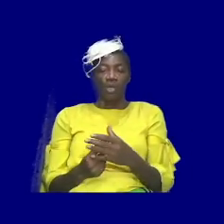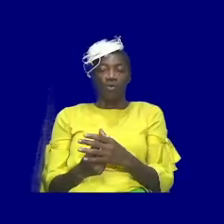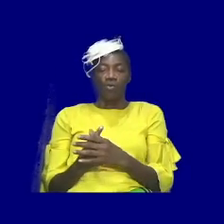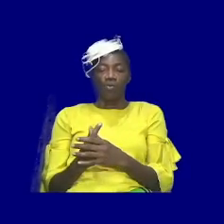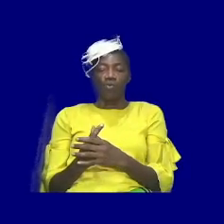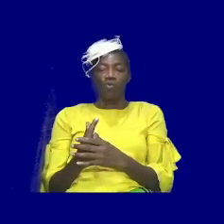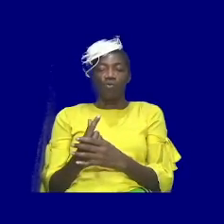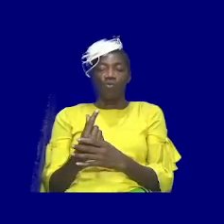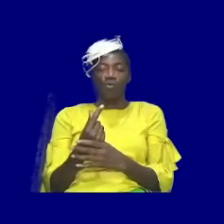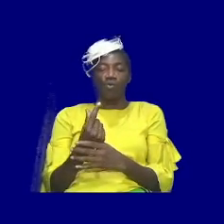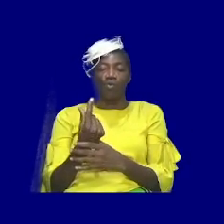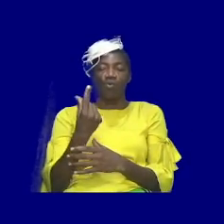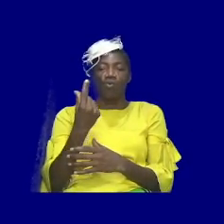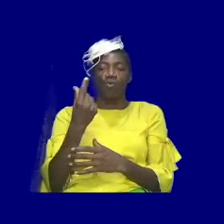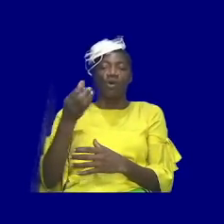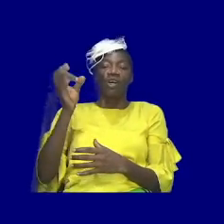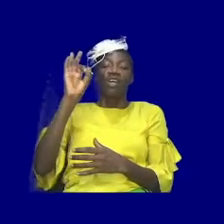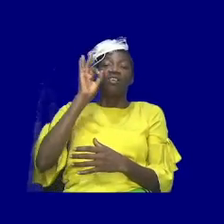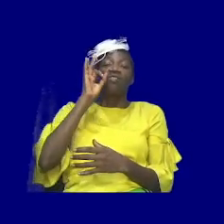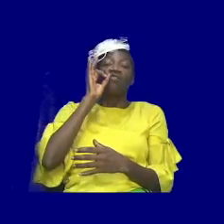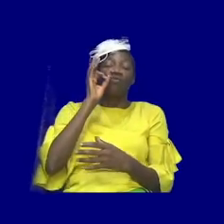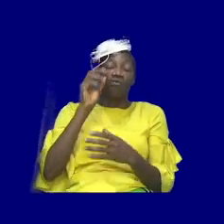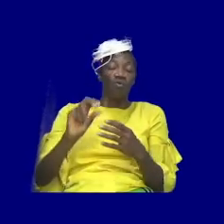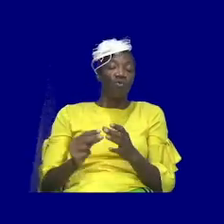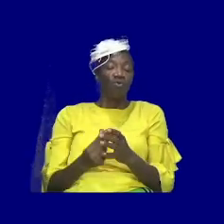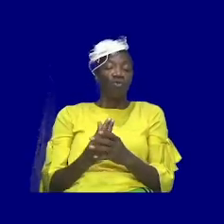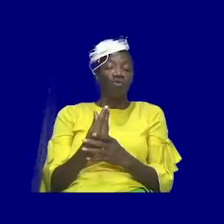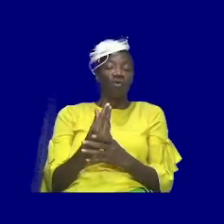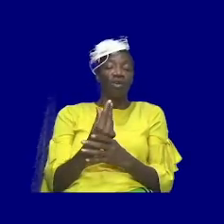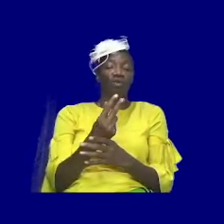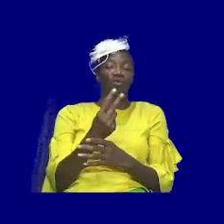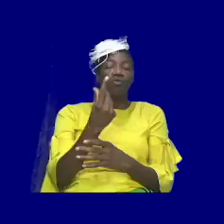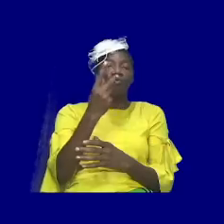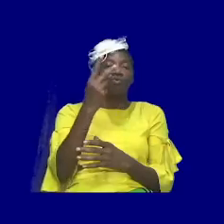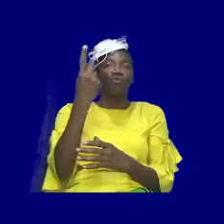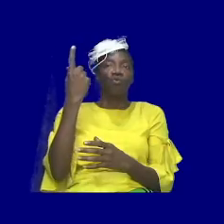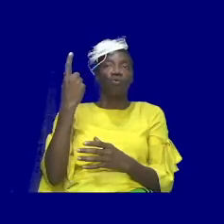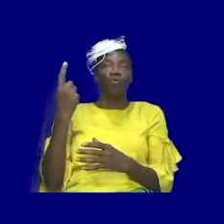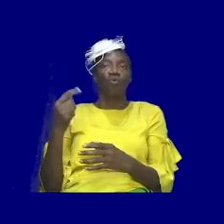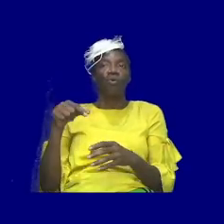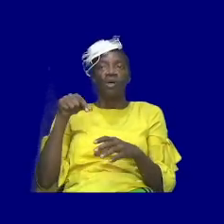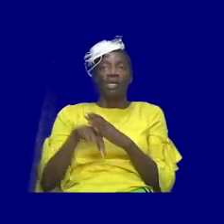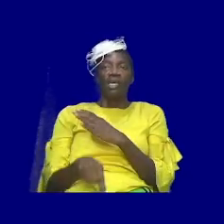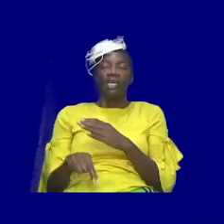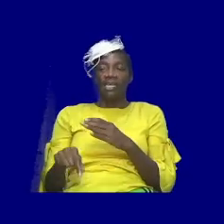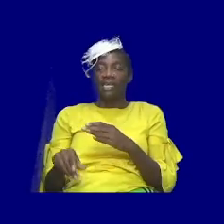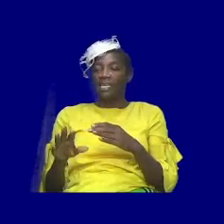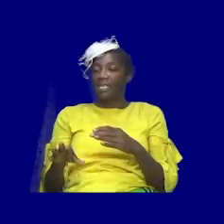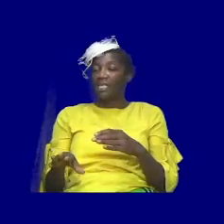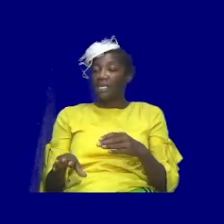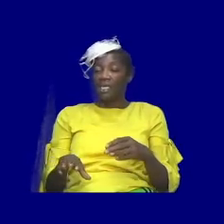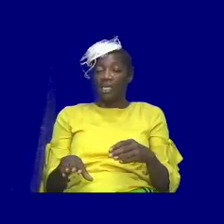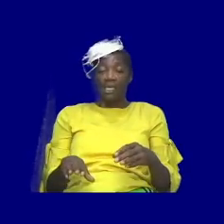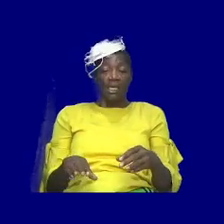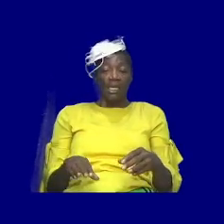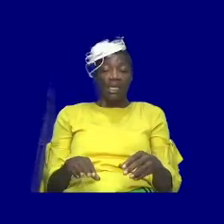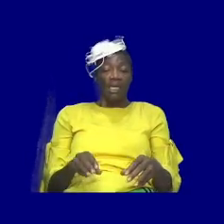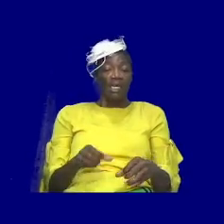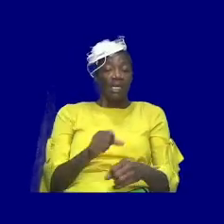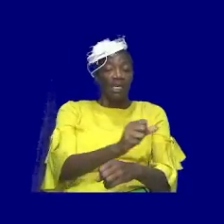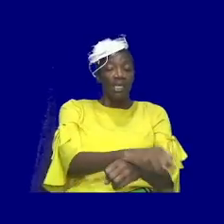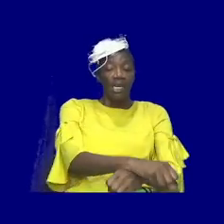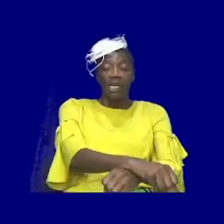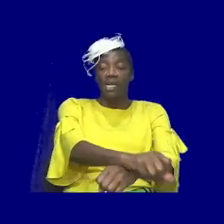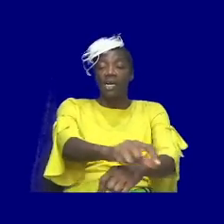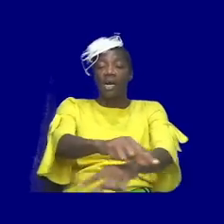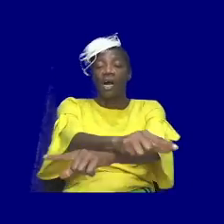ripe fruits will bear. But he's saying that in the husbandry, in the vineyard, as we plant and as we water,